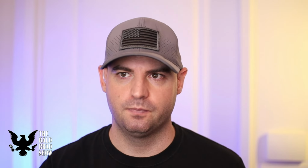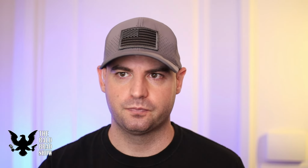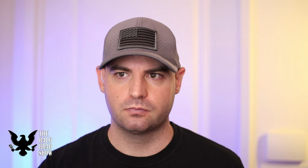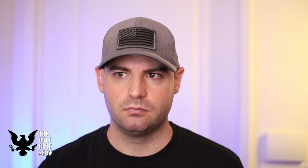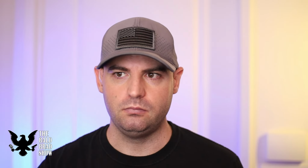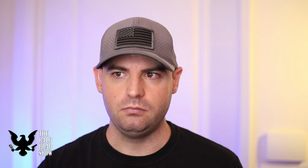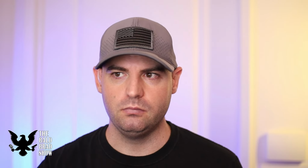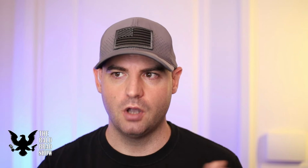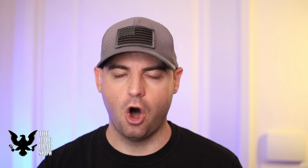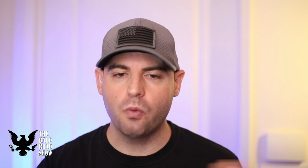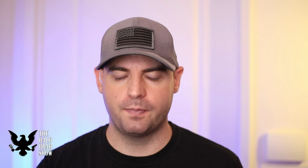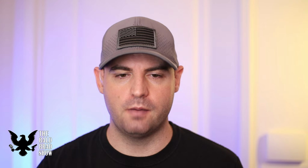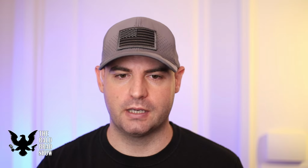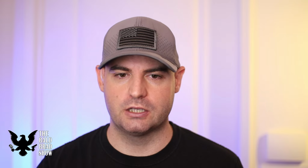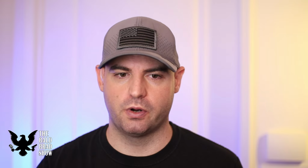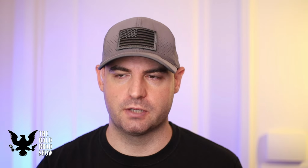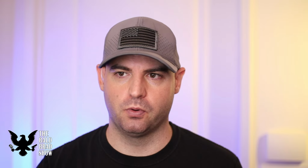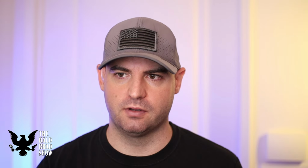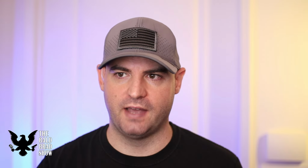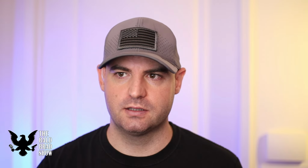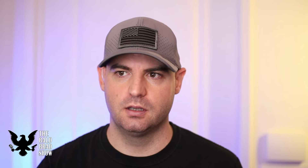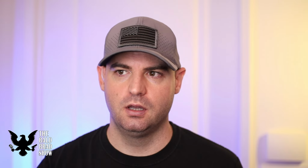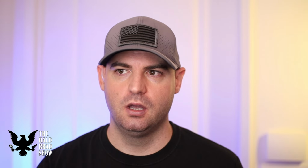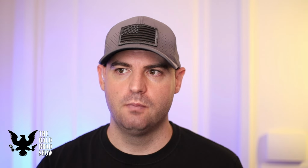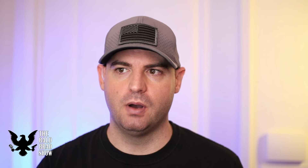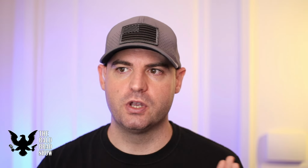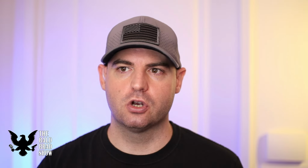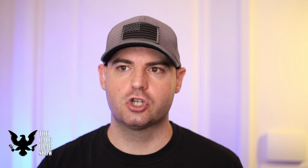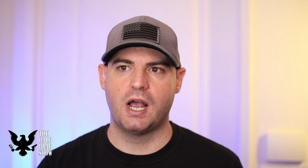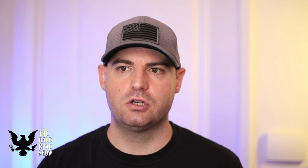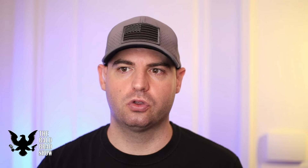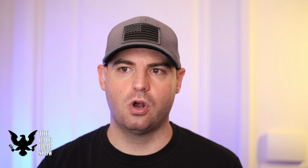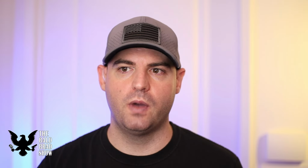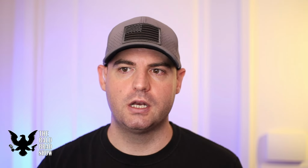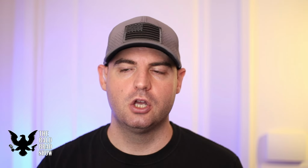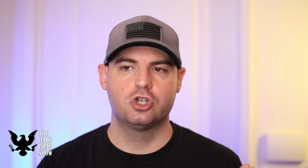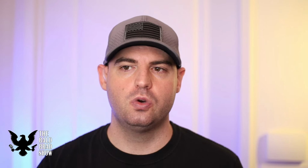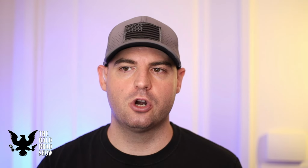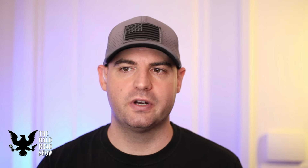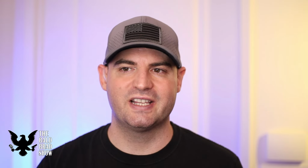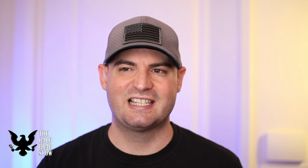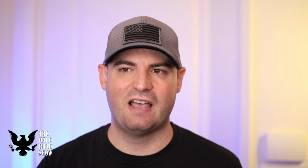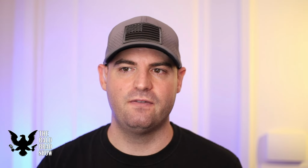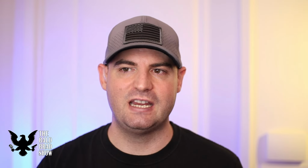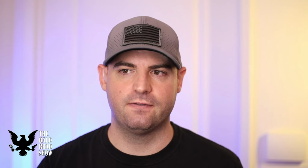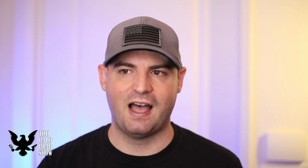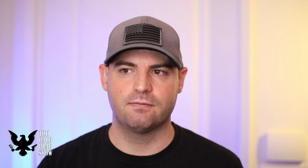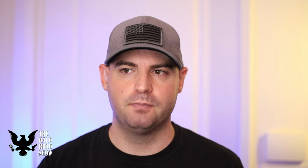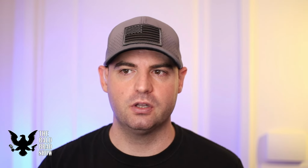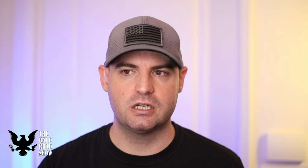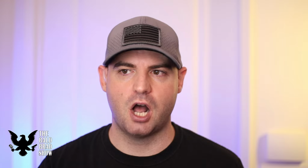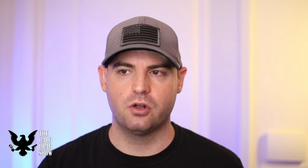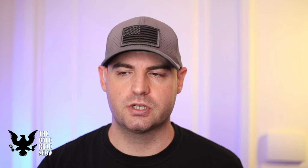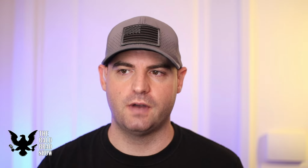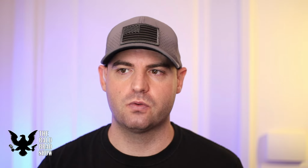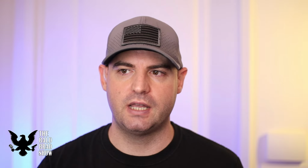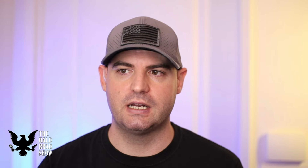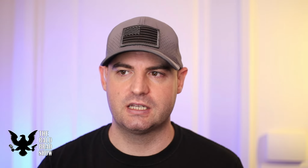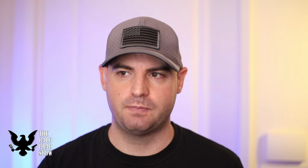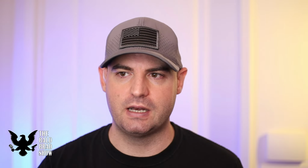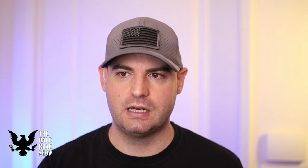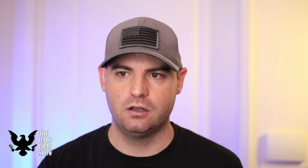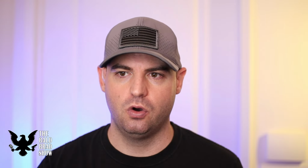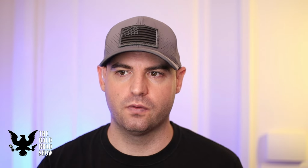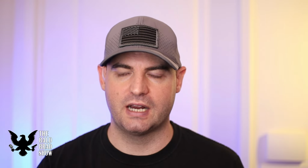vets. All Republicans want to support the vets. But when you're trying to throw in $275 billion of